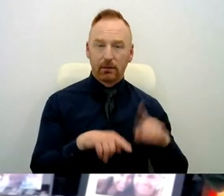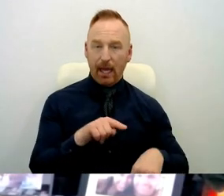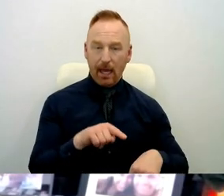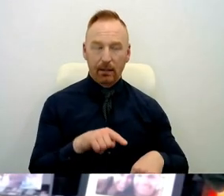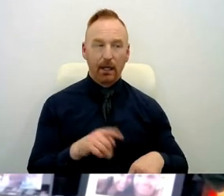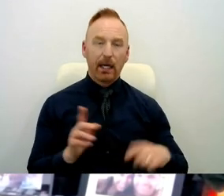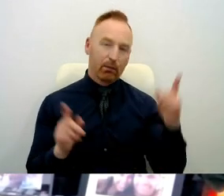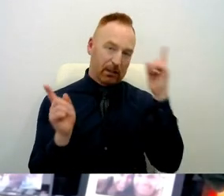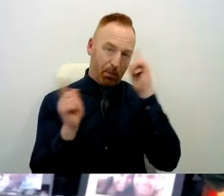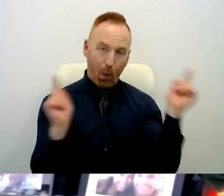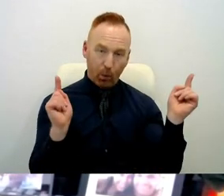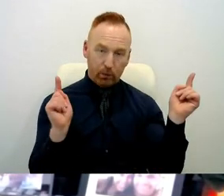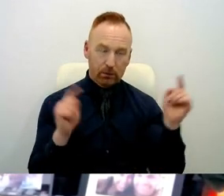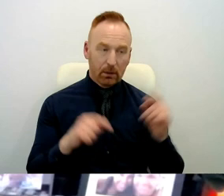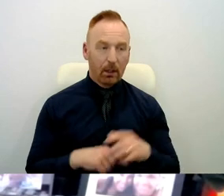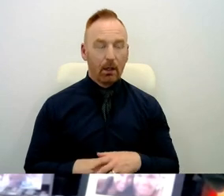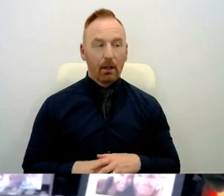heartily.